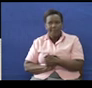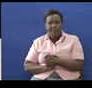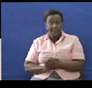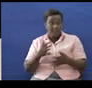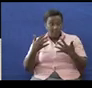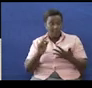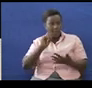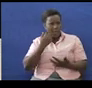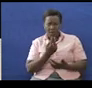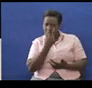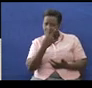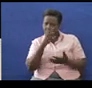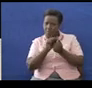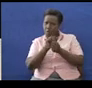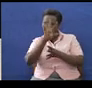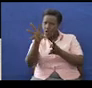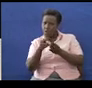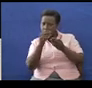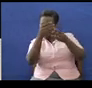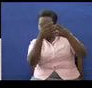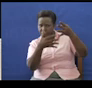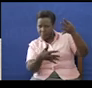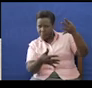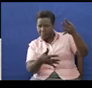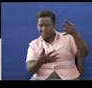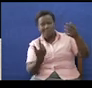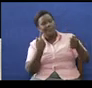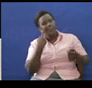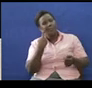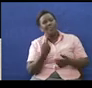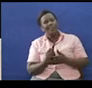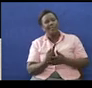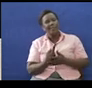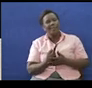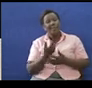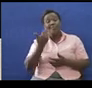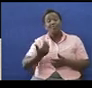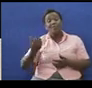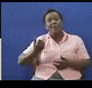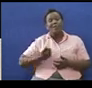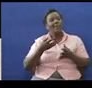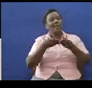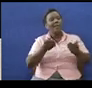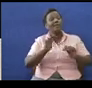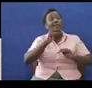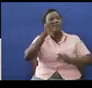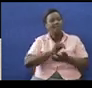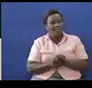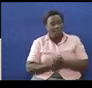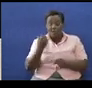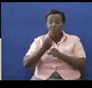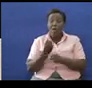waiting for her turn. So if you consider all these things, you will see that automatically it's a